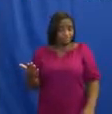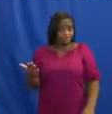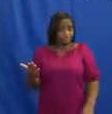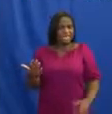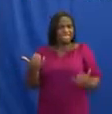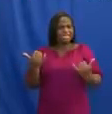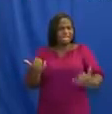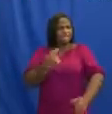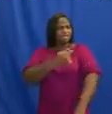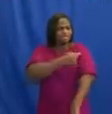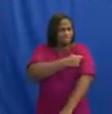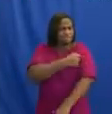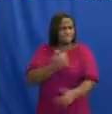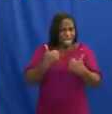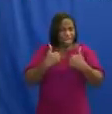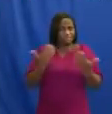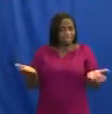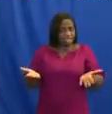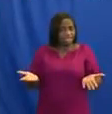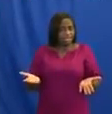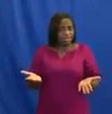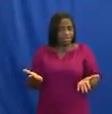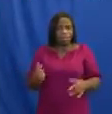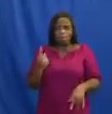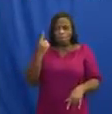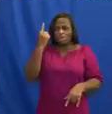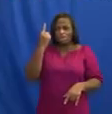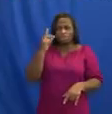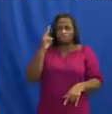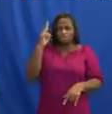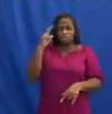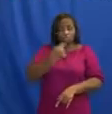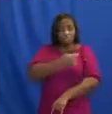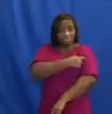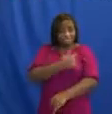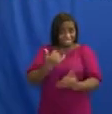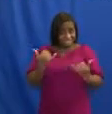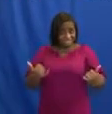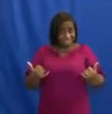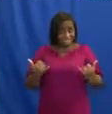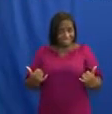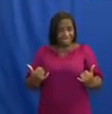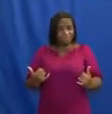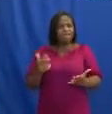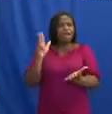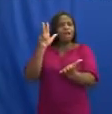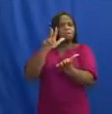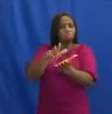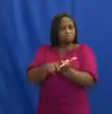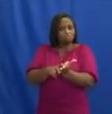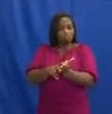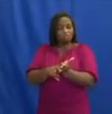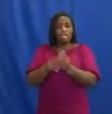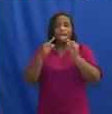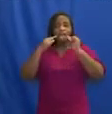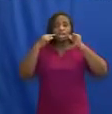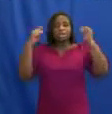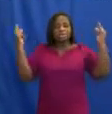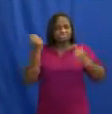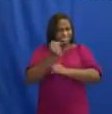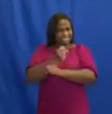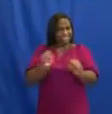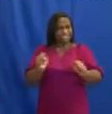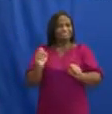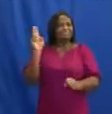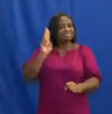The AstraZeneca vaccine is one of two vaccines that have so far been approved and declared as safe for